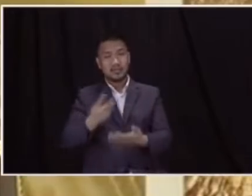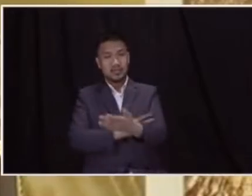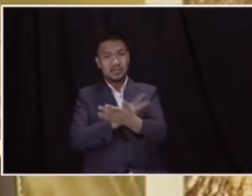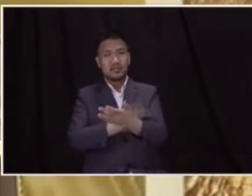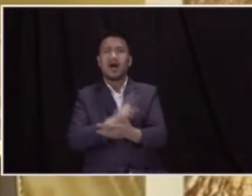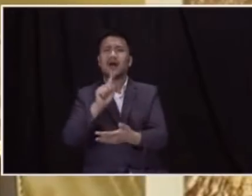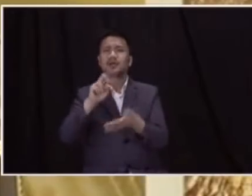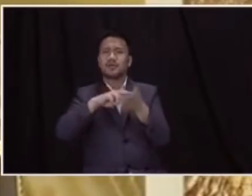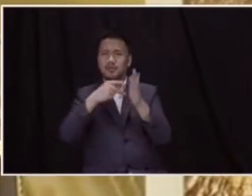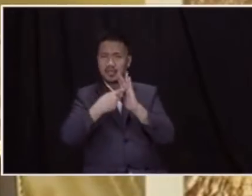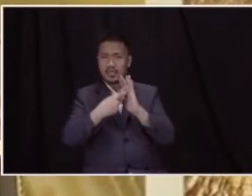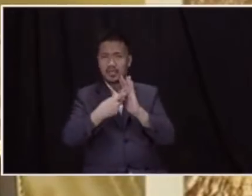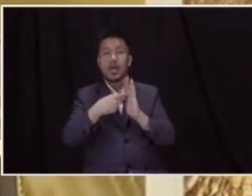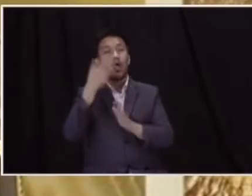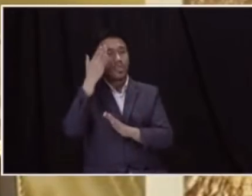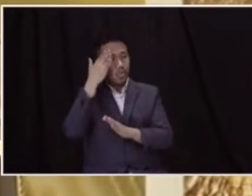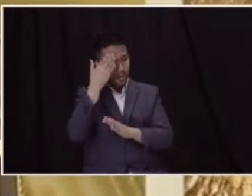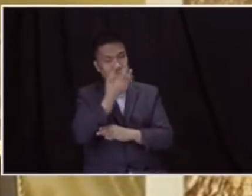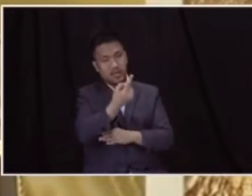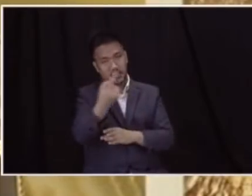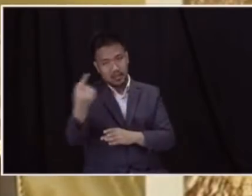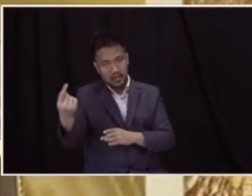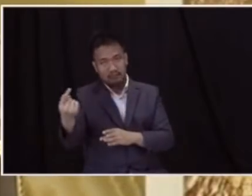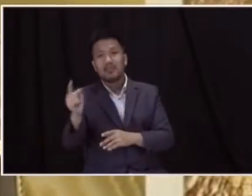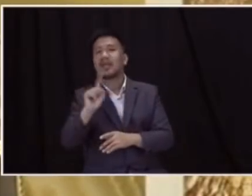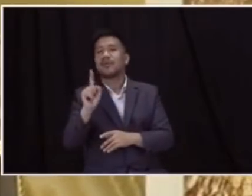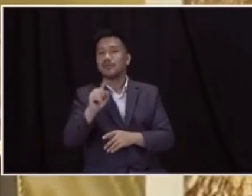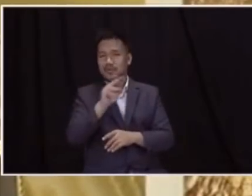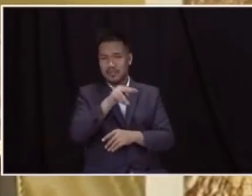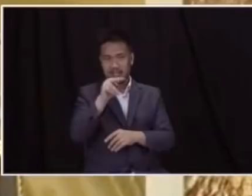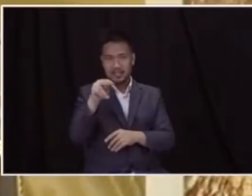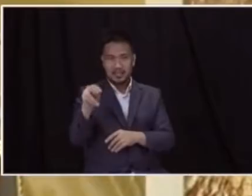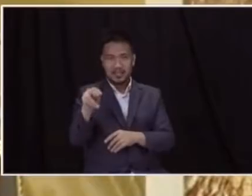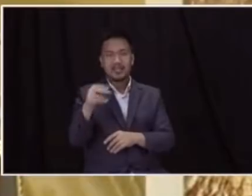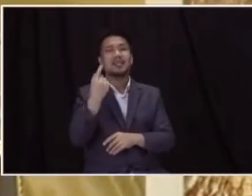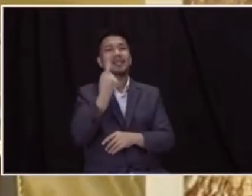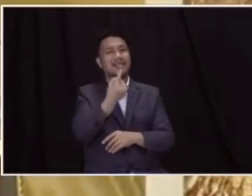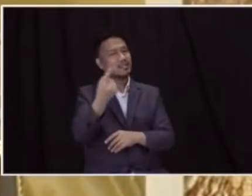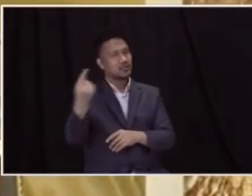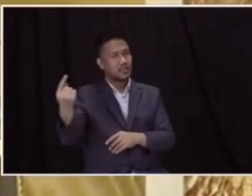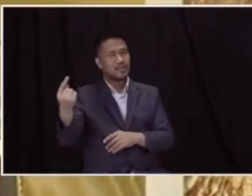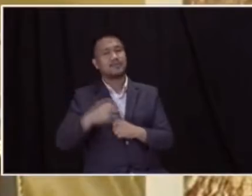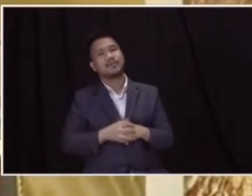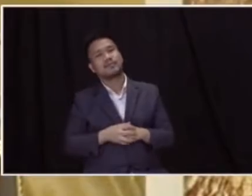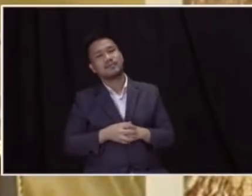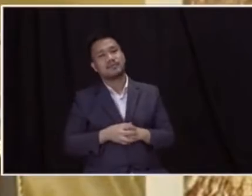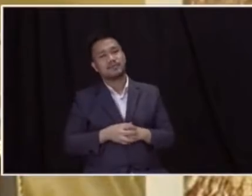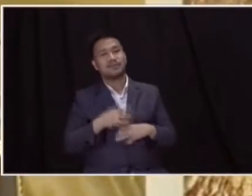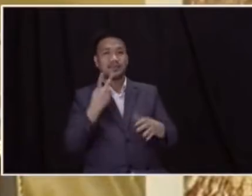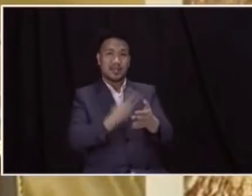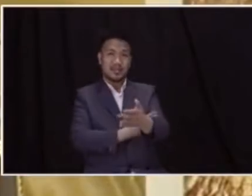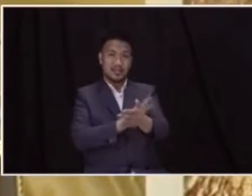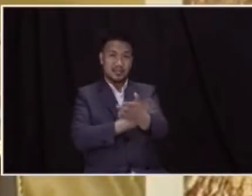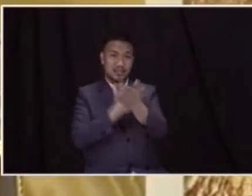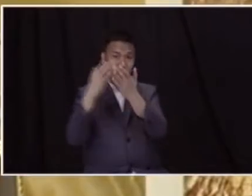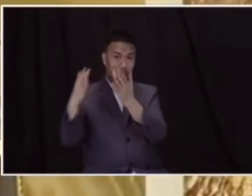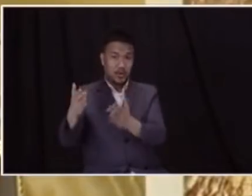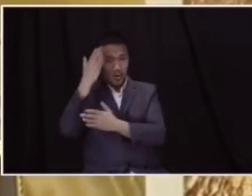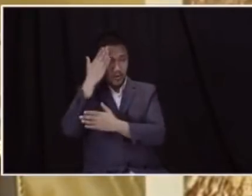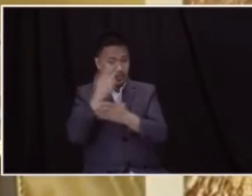implies knowing them and their needs, each one. The shepherd knows his